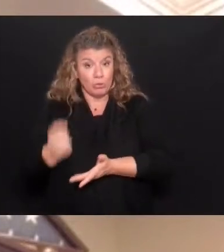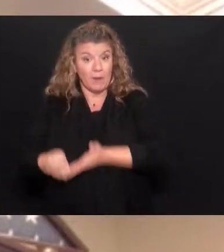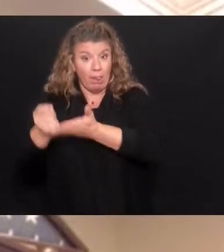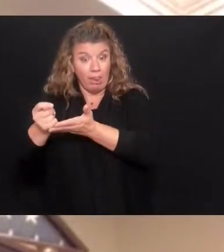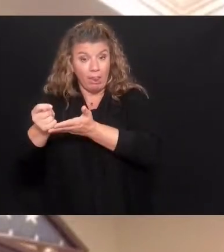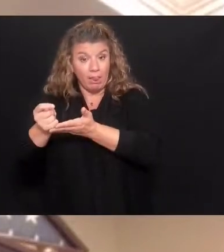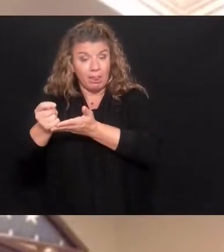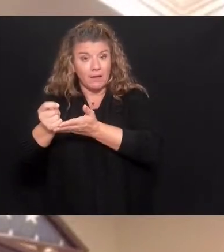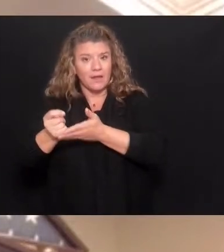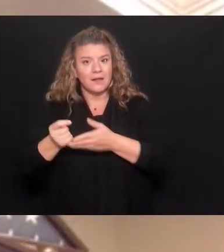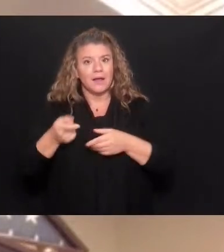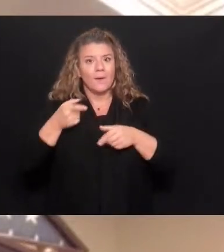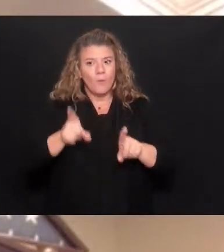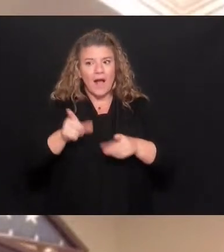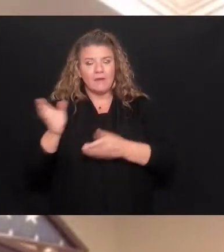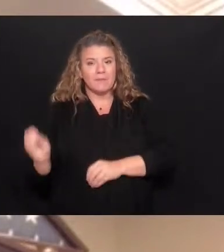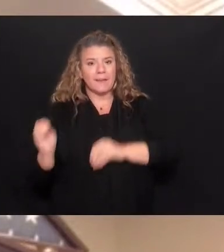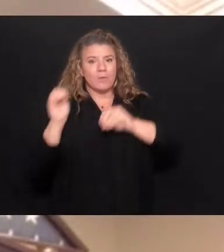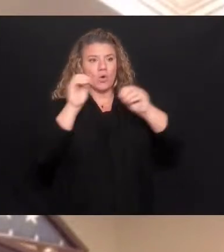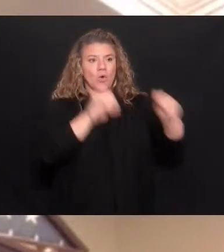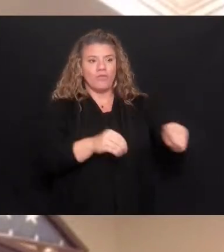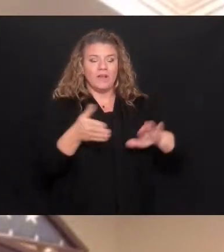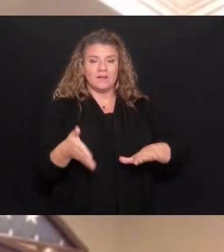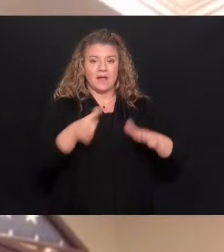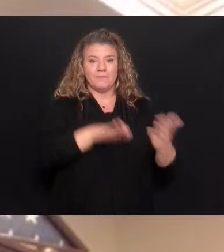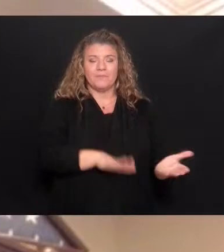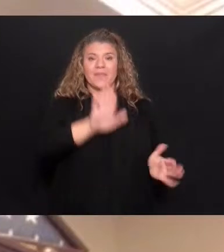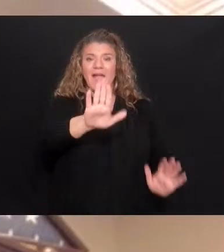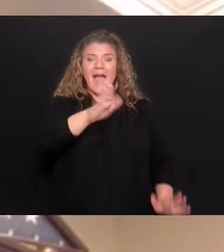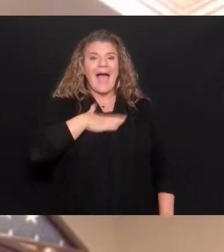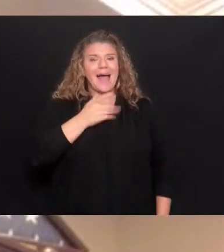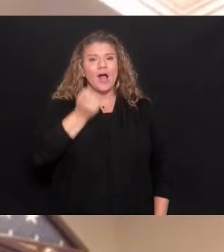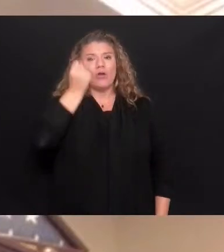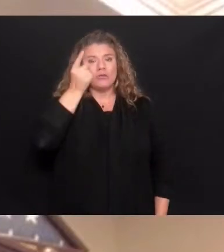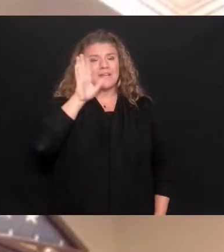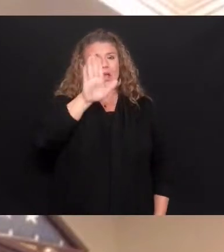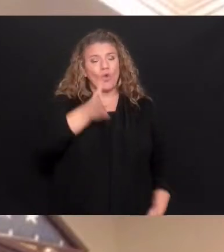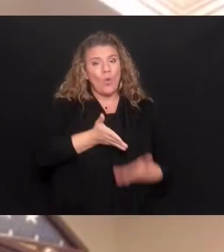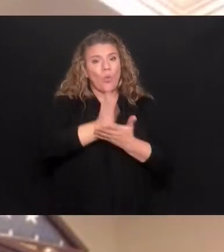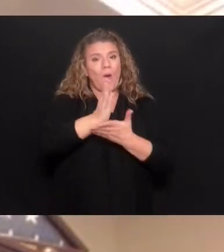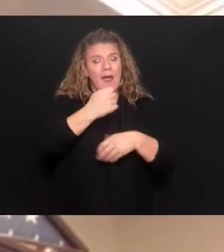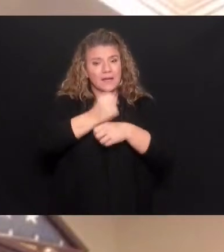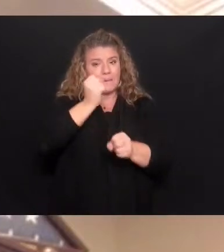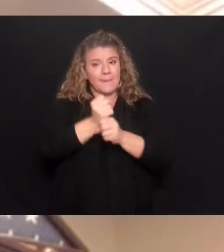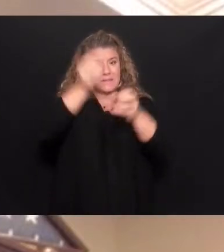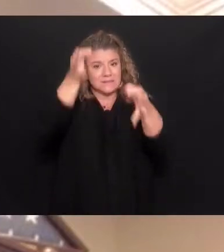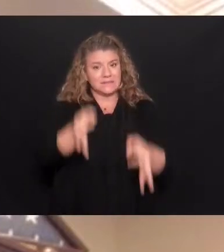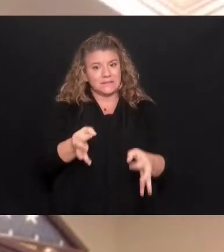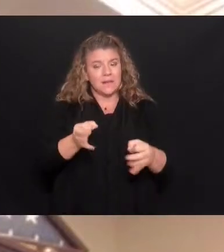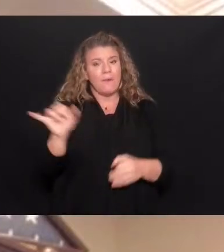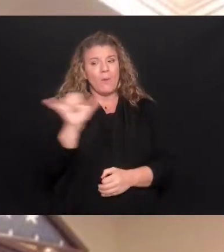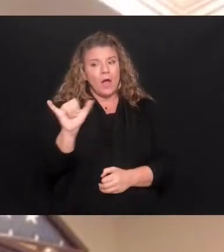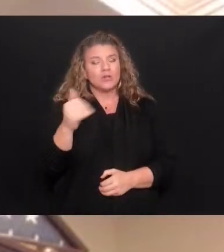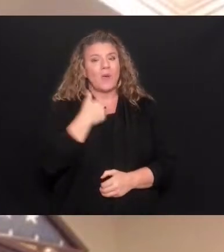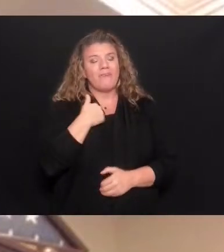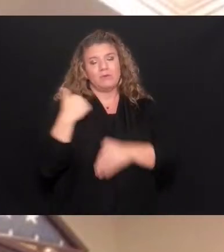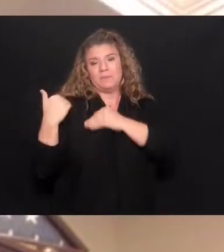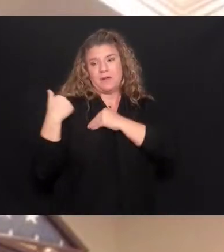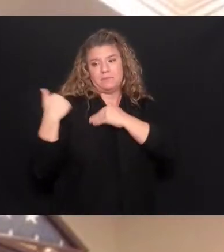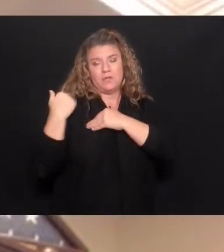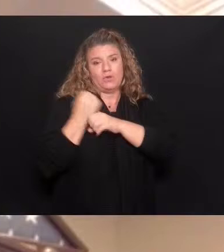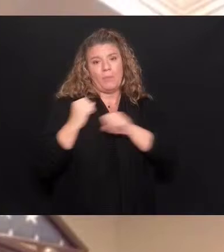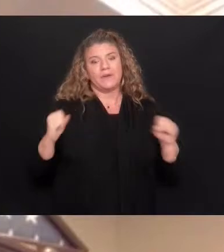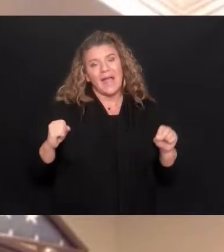Again, while I appreciate everyone's rights to make decisions, we also have responsibilities to